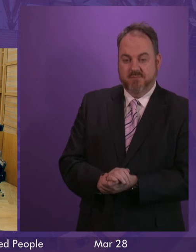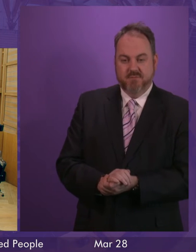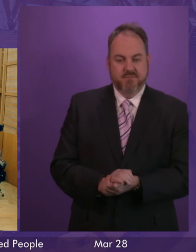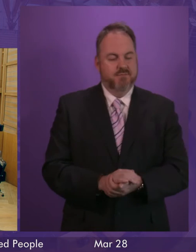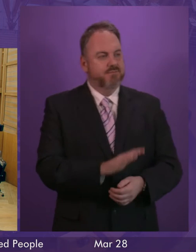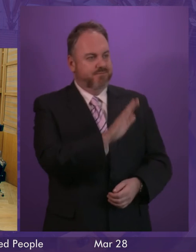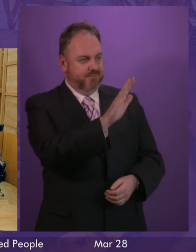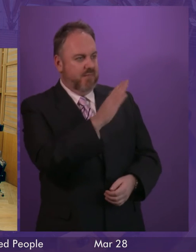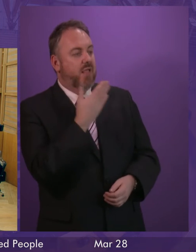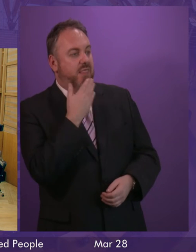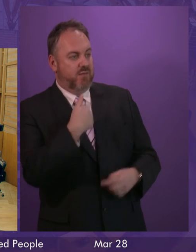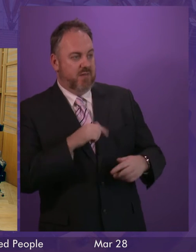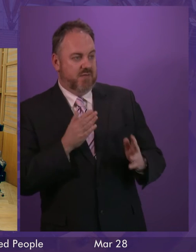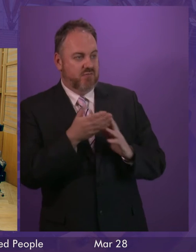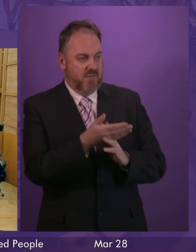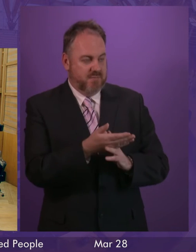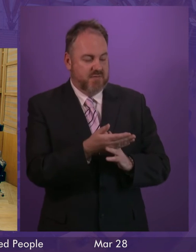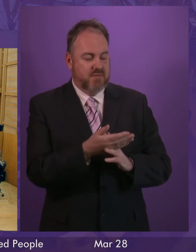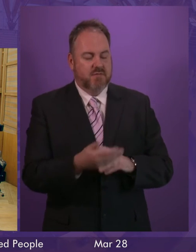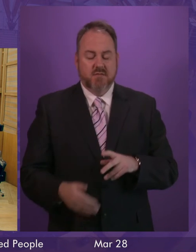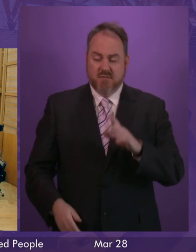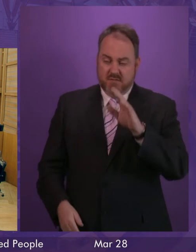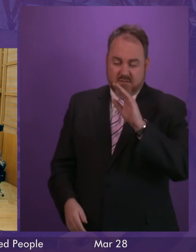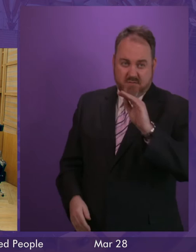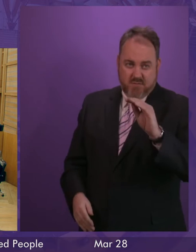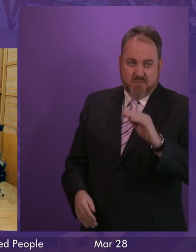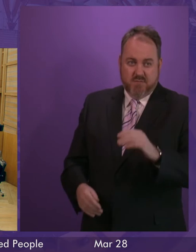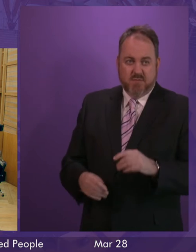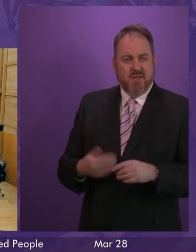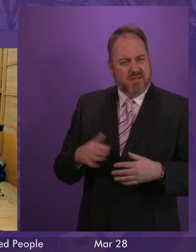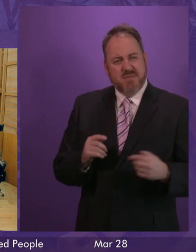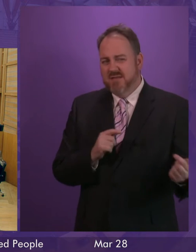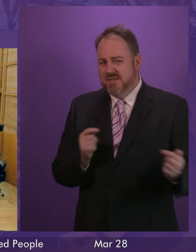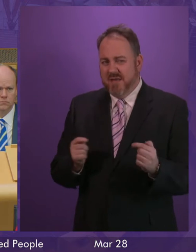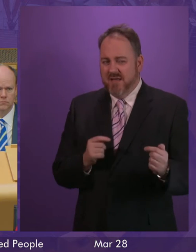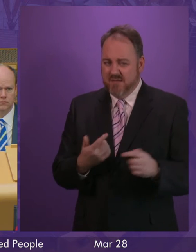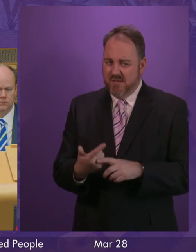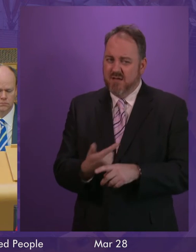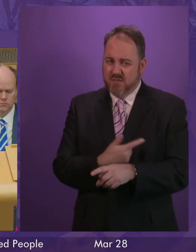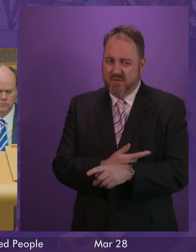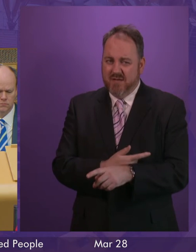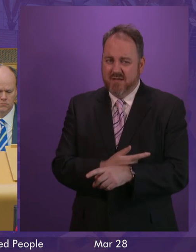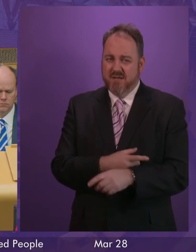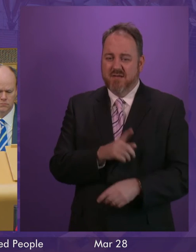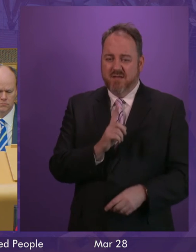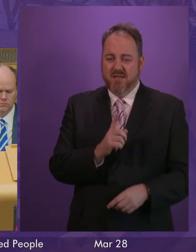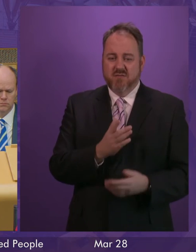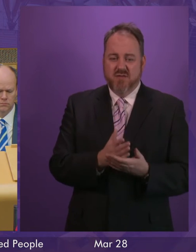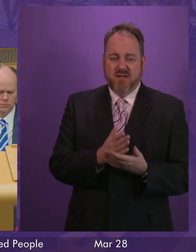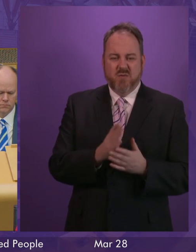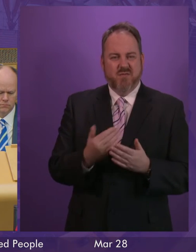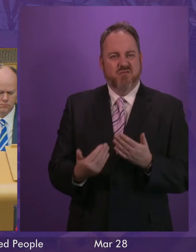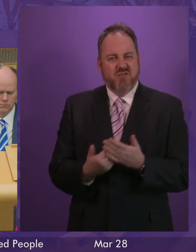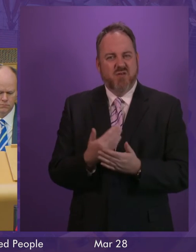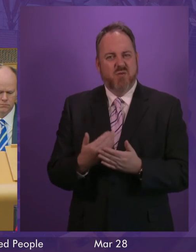you Gibson. Mr Gibson will be aware, we had the debate last week that the concessional disabled pass you have to renew